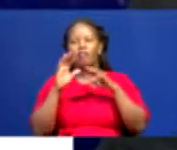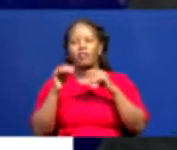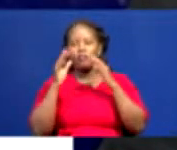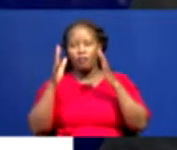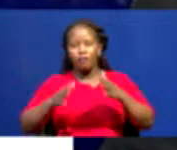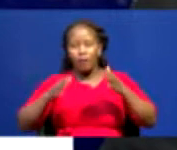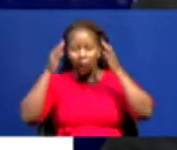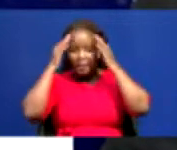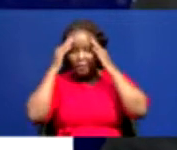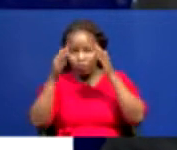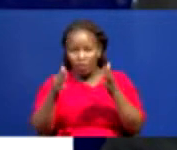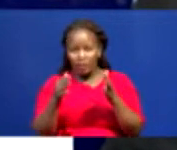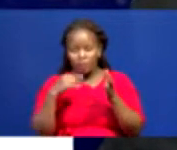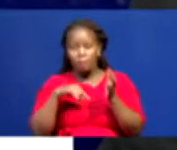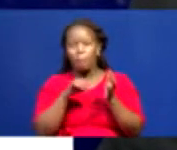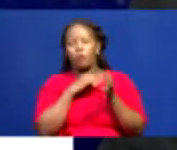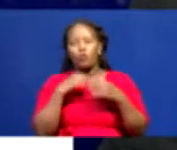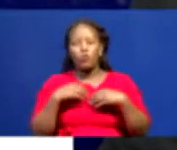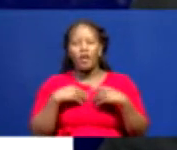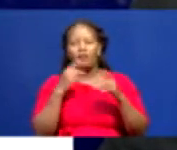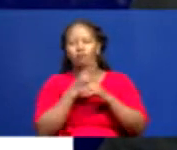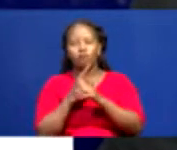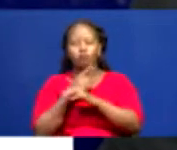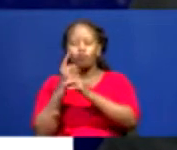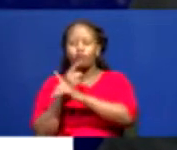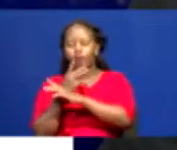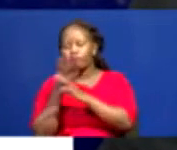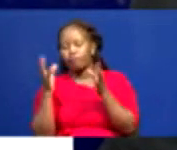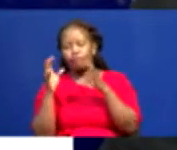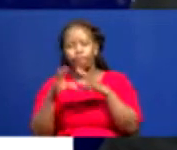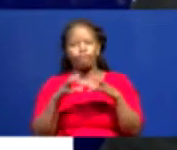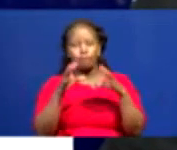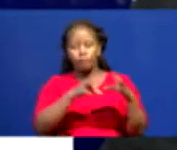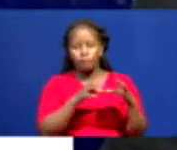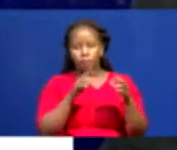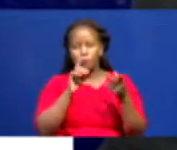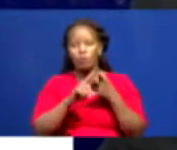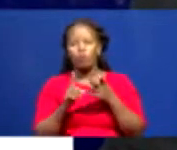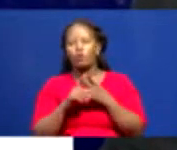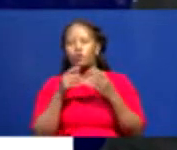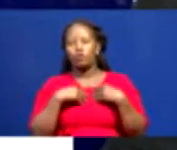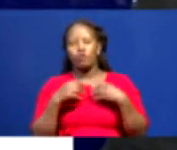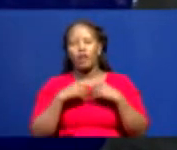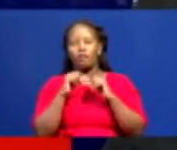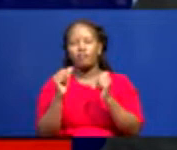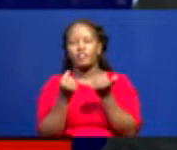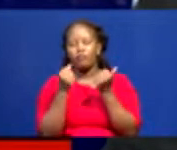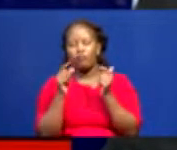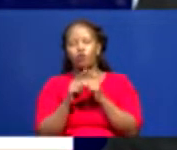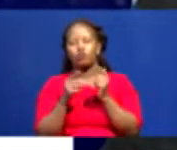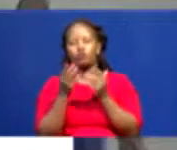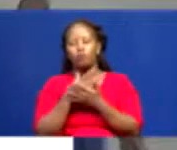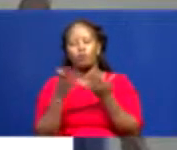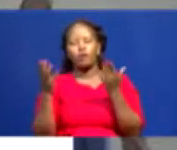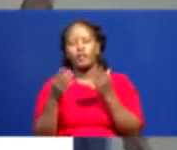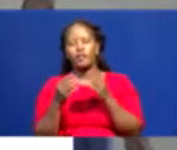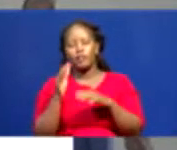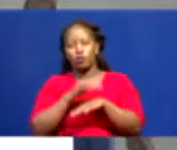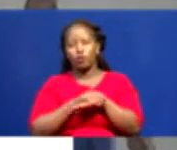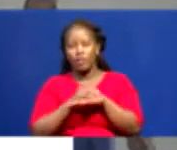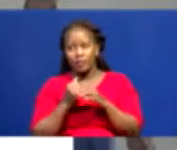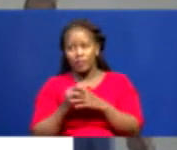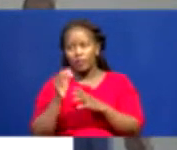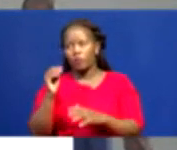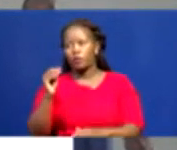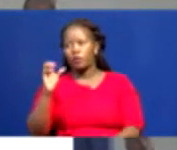will need sub-stockists, stockists, distributors, and safe and usable products to reach them. Osho Chemical,